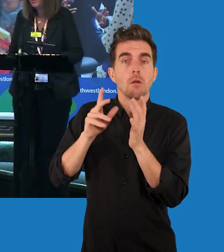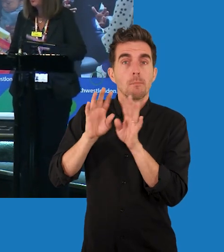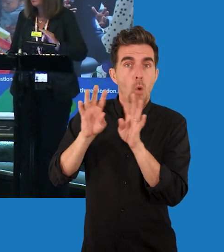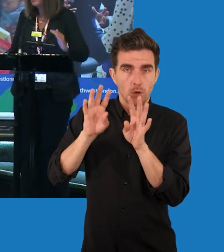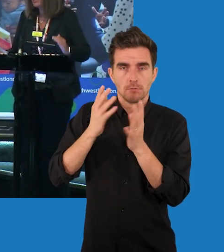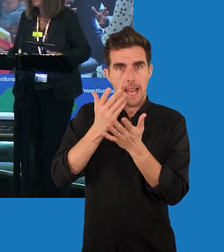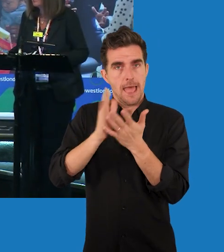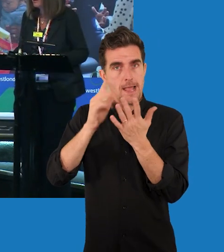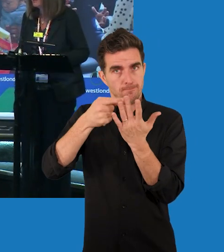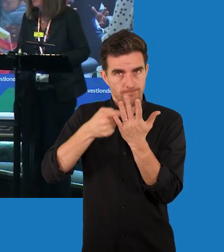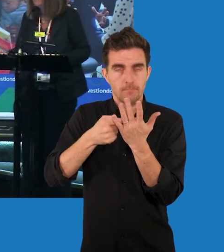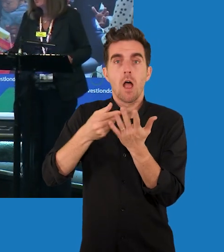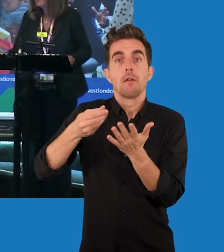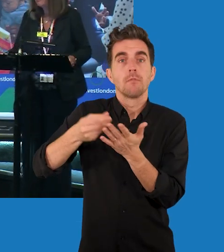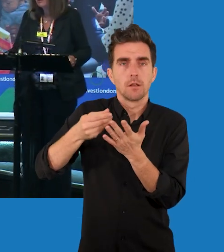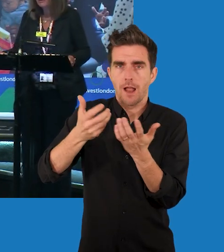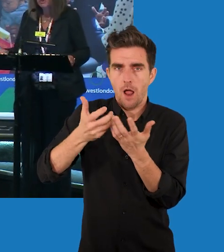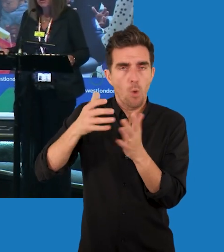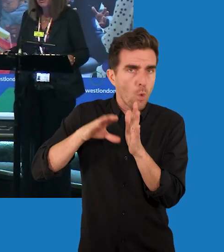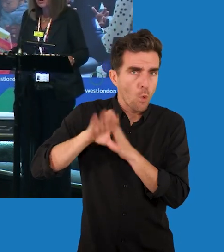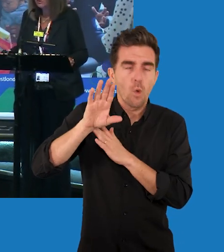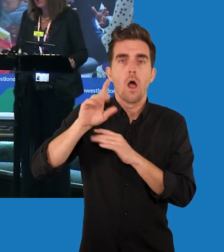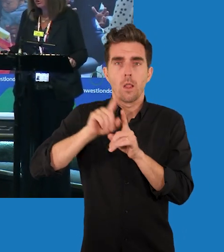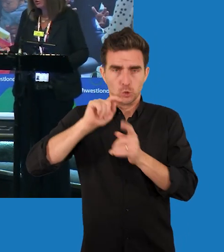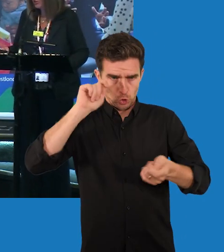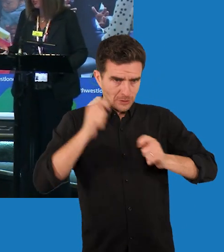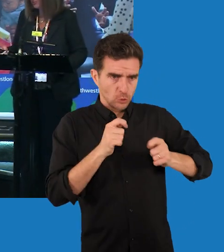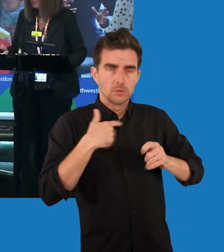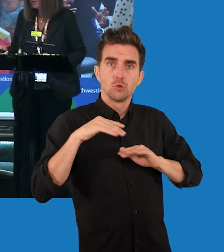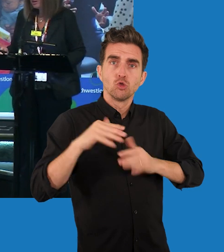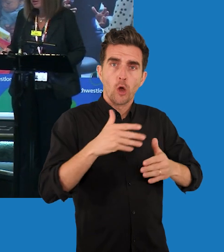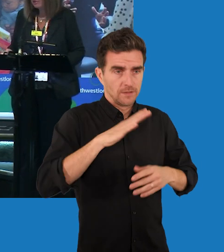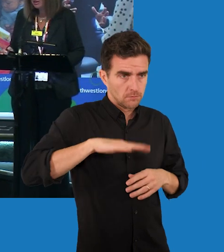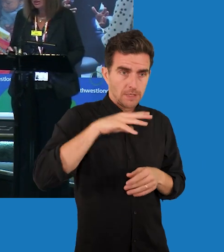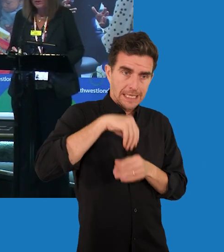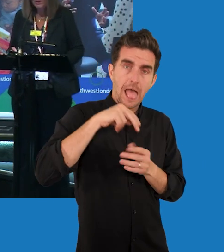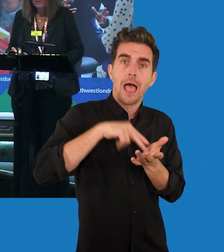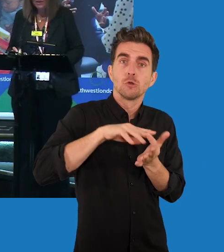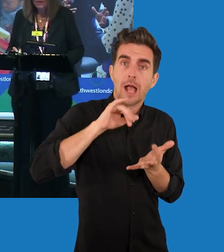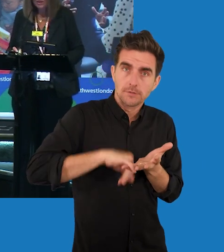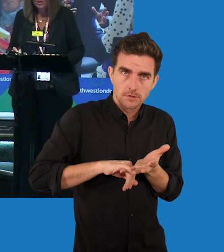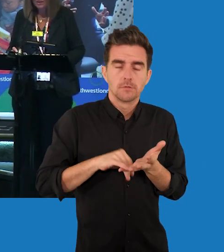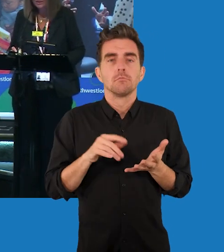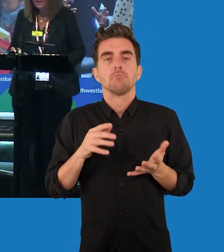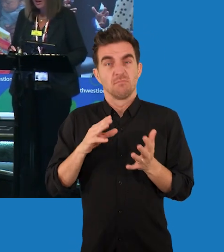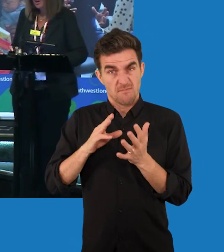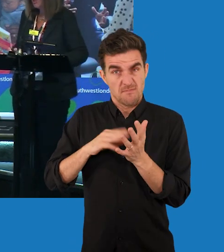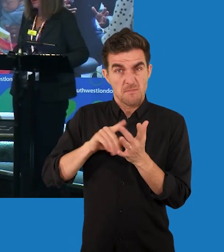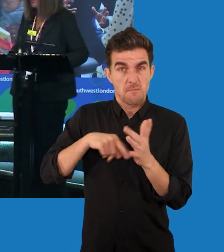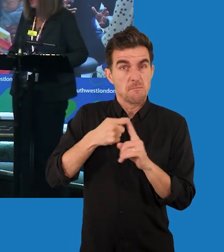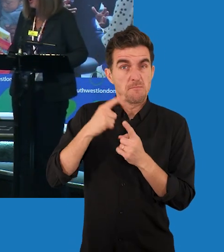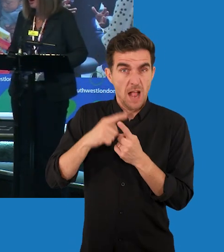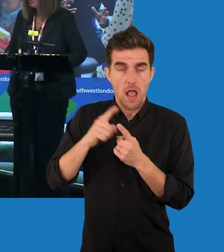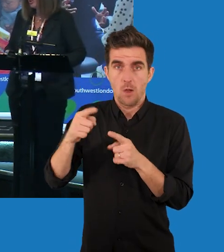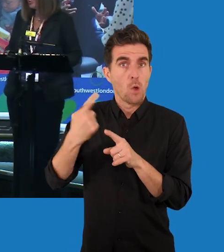try and help us to get into that financial recovery, but also to transform services within the NHS. And Mike,